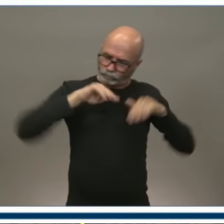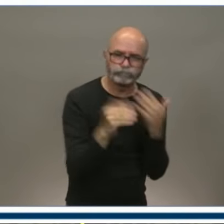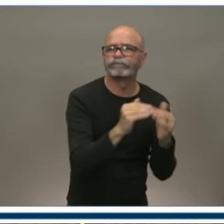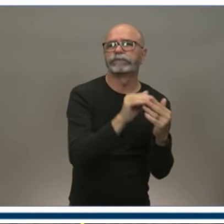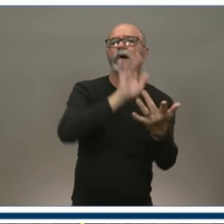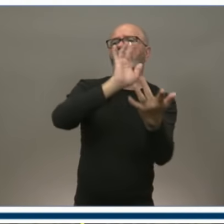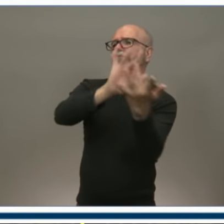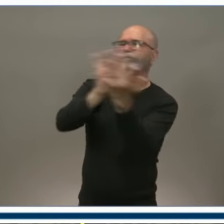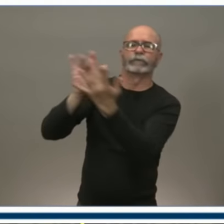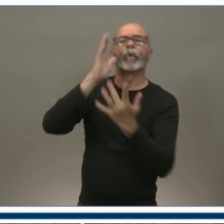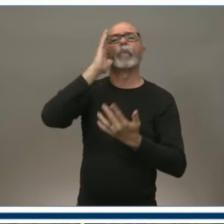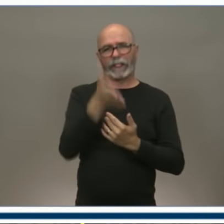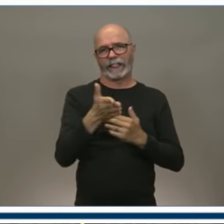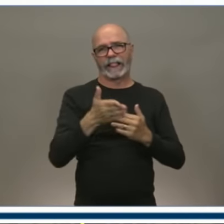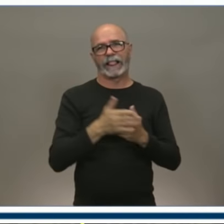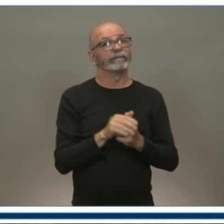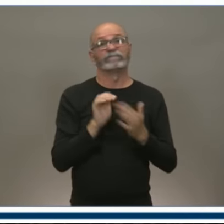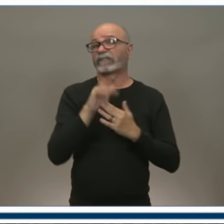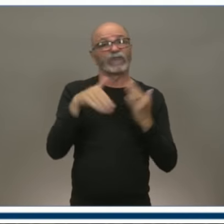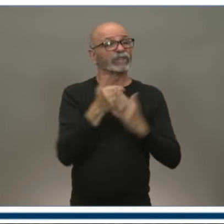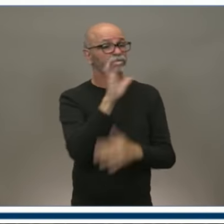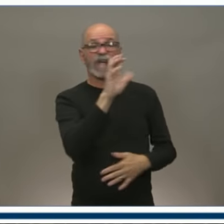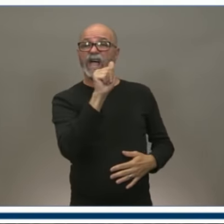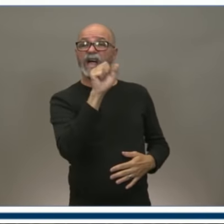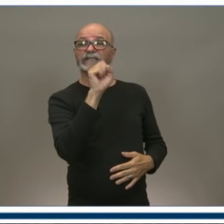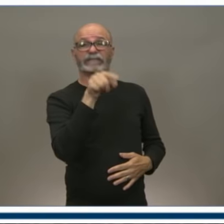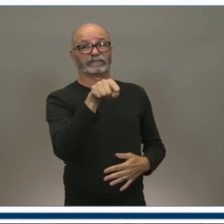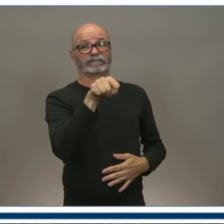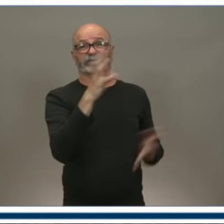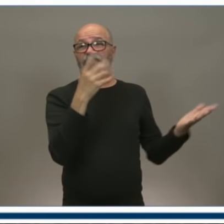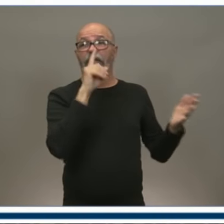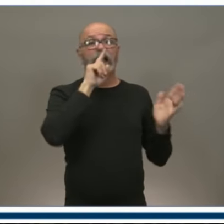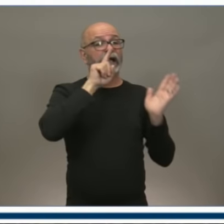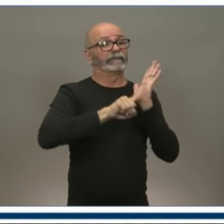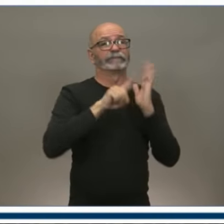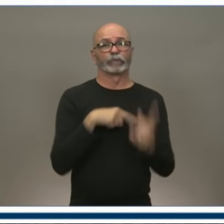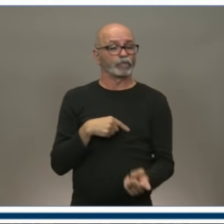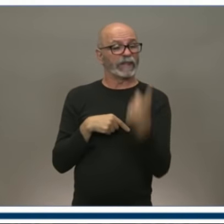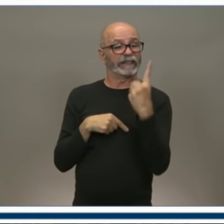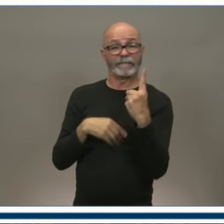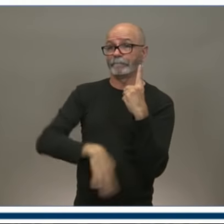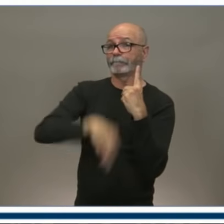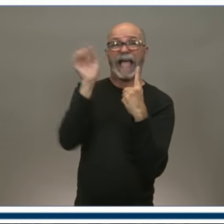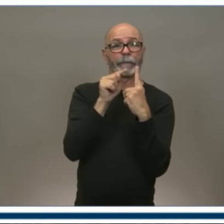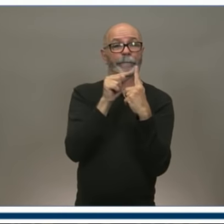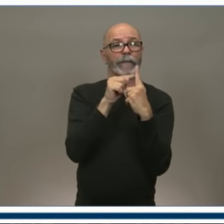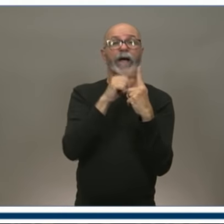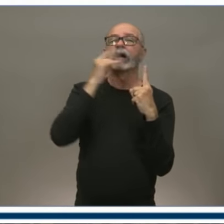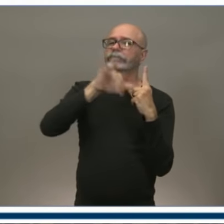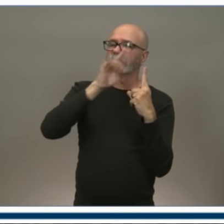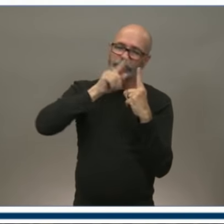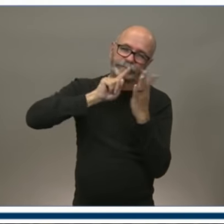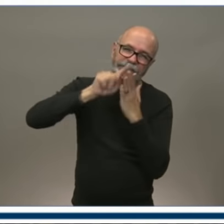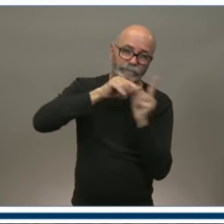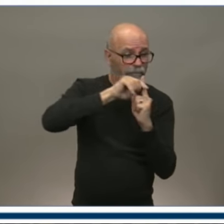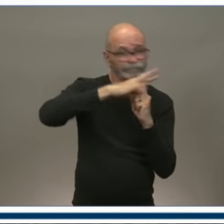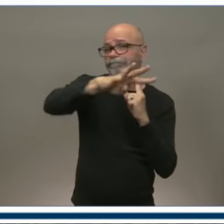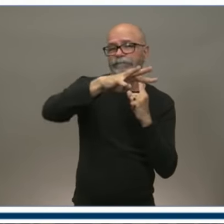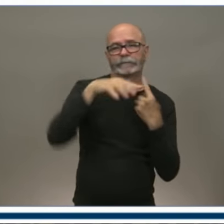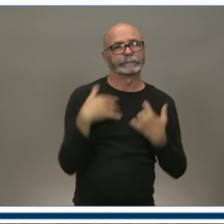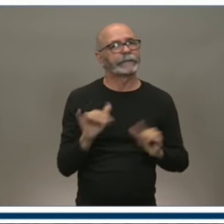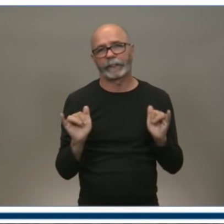It's every case we have starts out as a case under investigation. And that's all the time that we have questions for. Oh, no, we have one